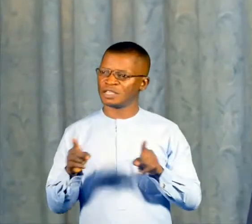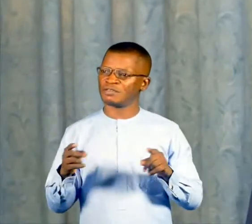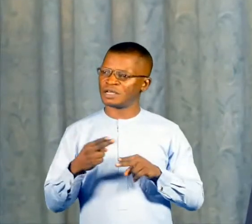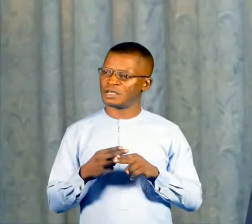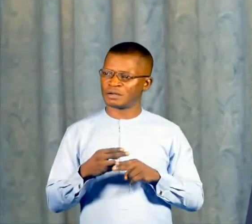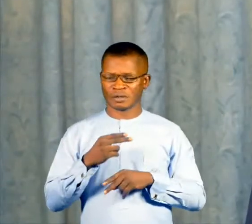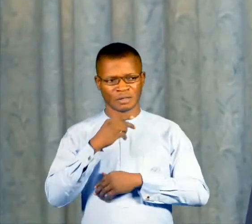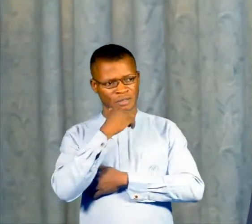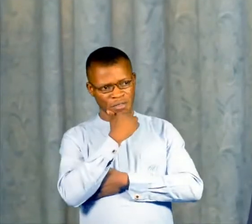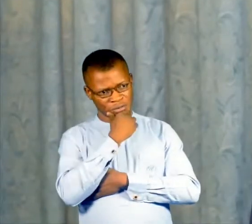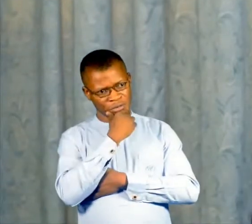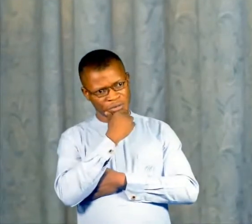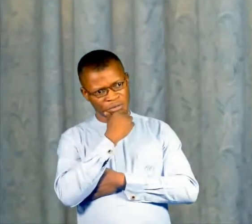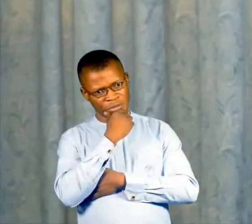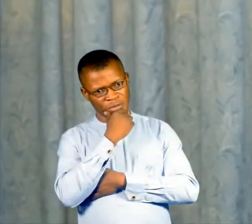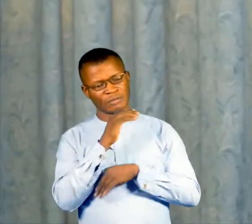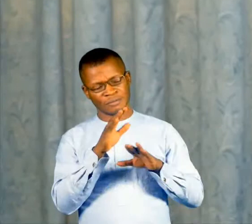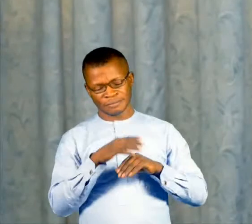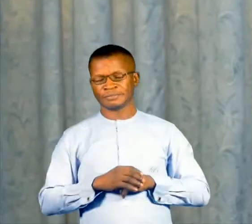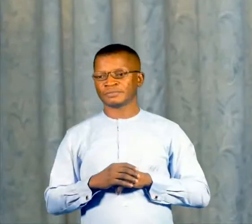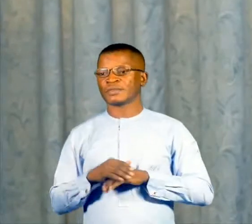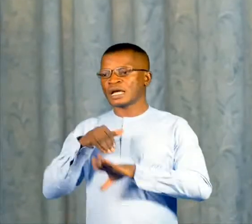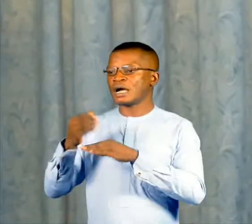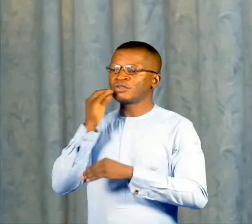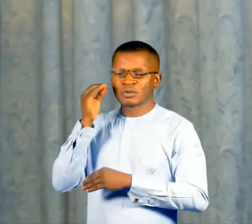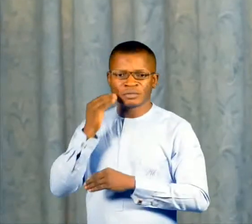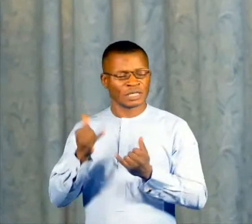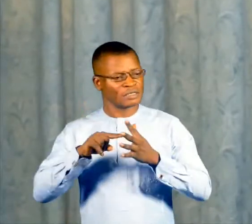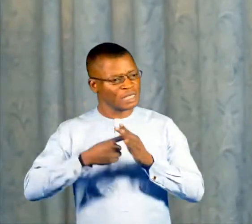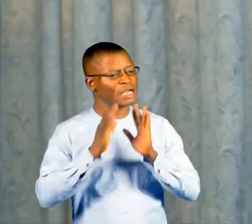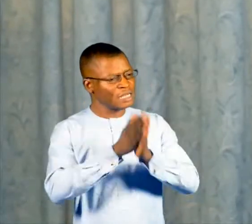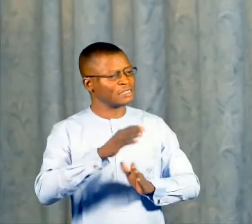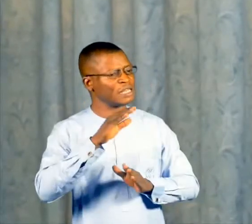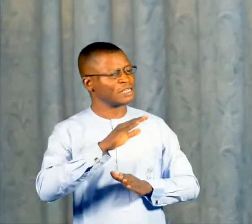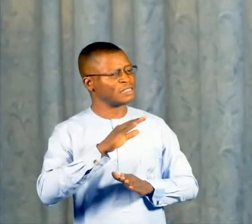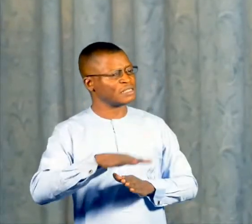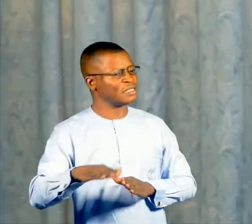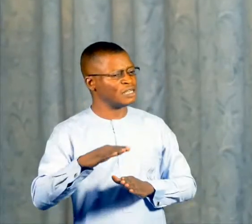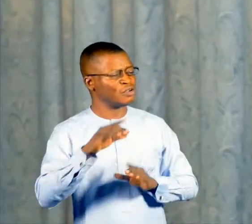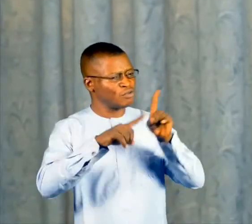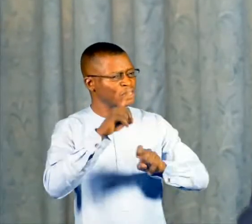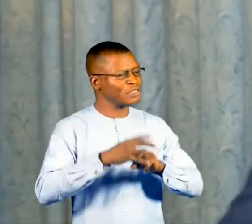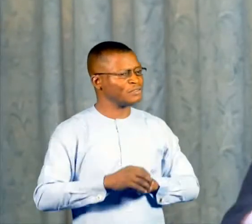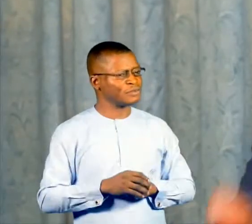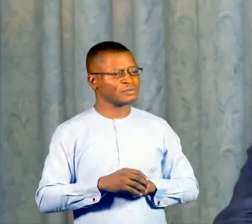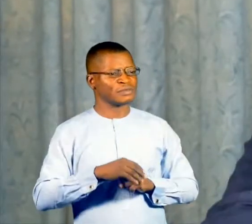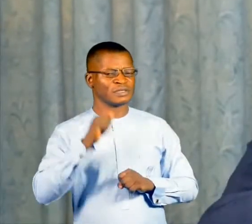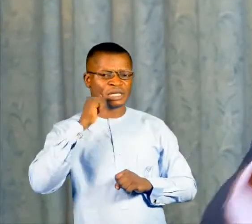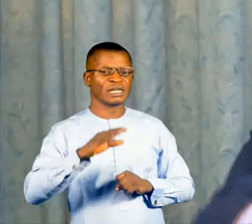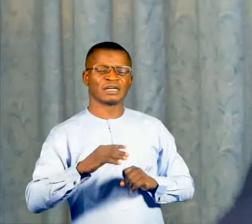name. The woman kept calm until they went home. She now started asking the girl question. The girl now